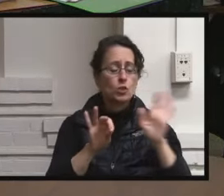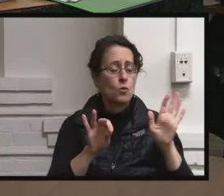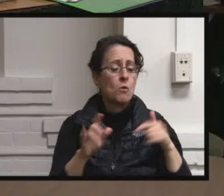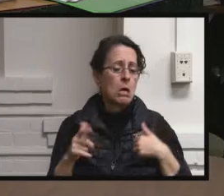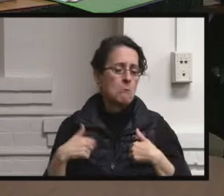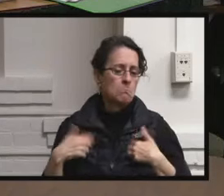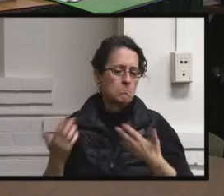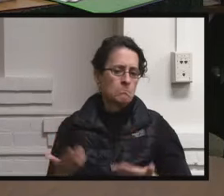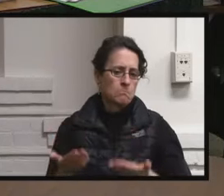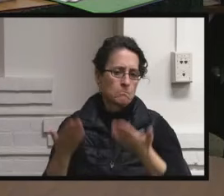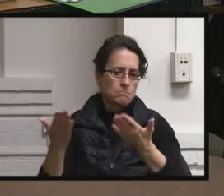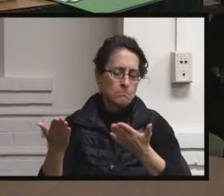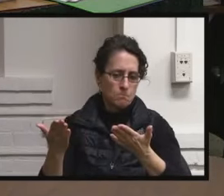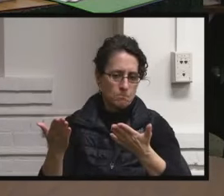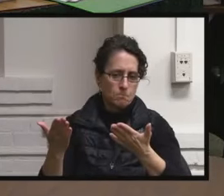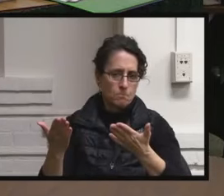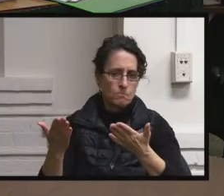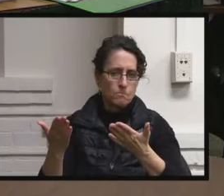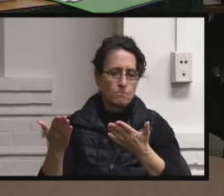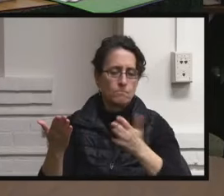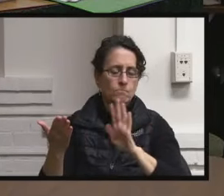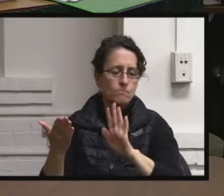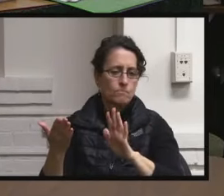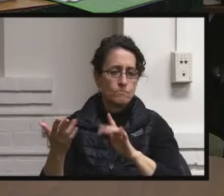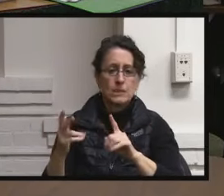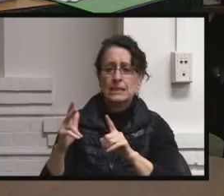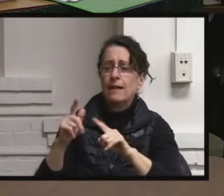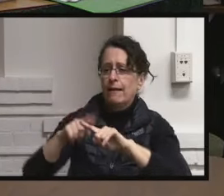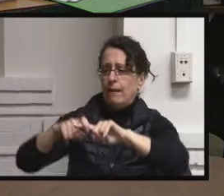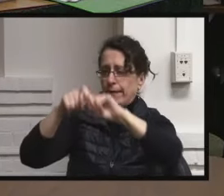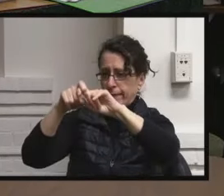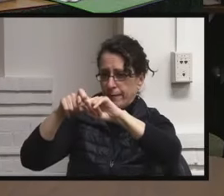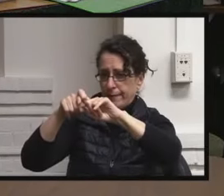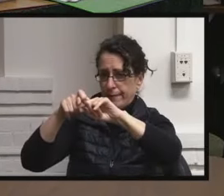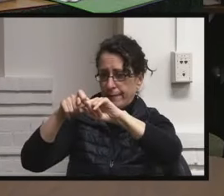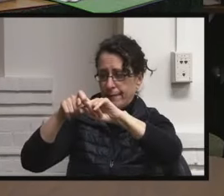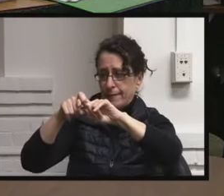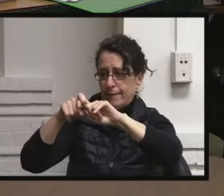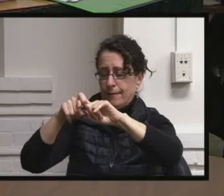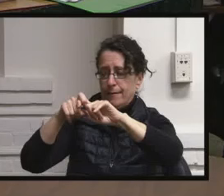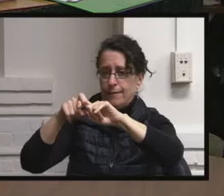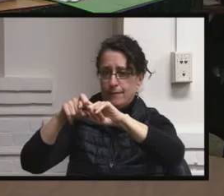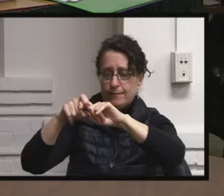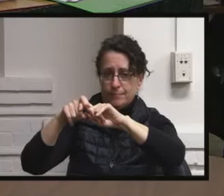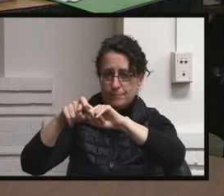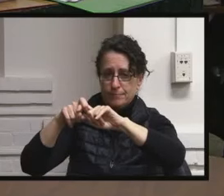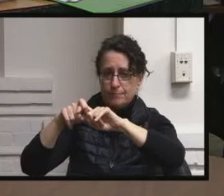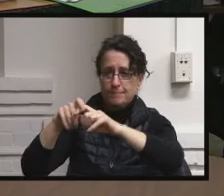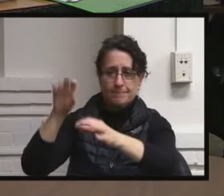matter back on a budget, back on the agenda, particularly with respect to the